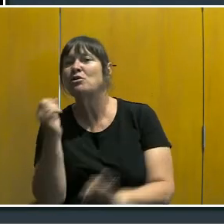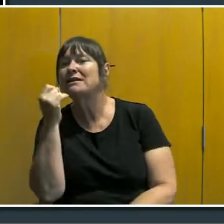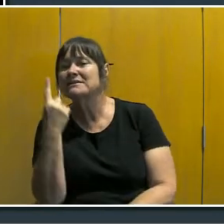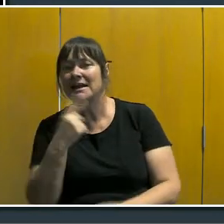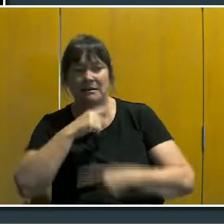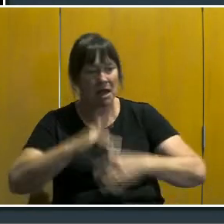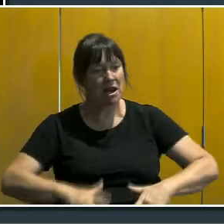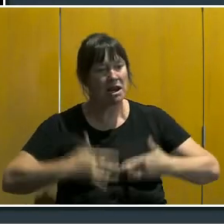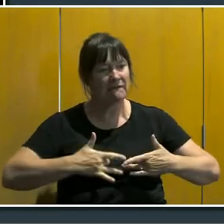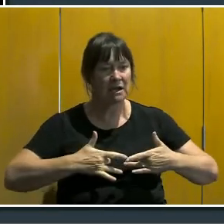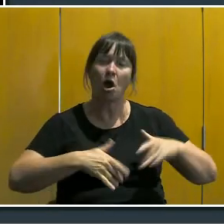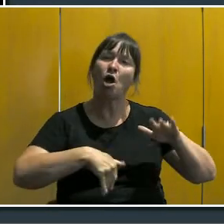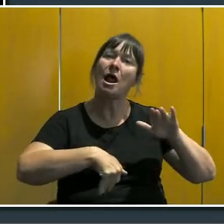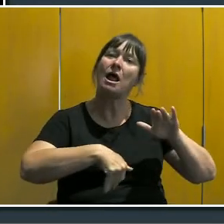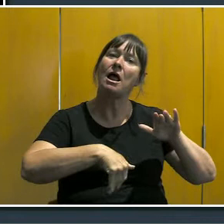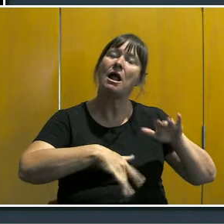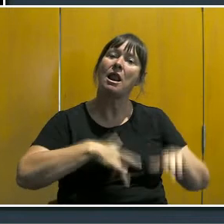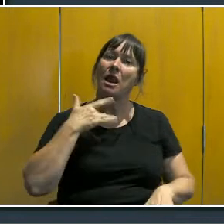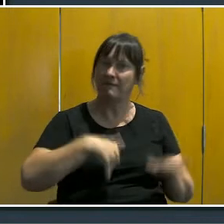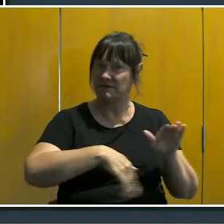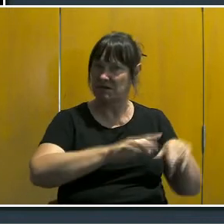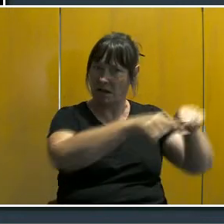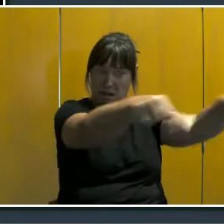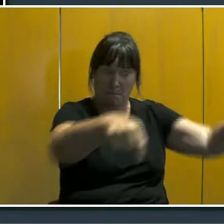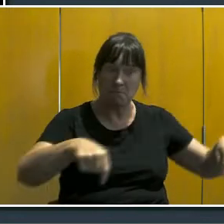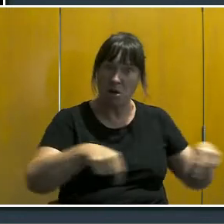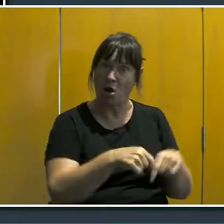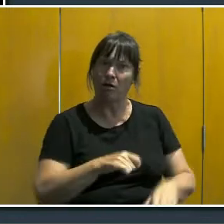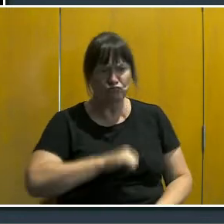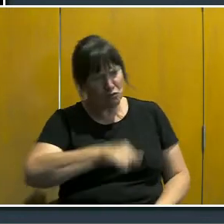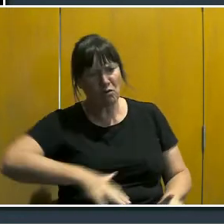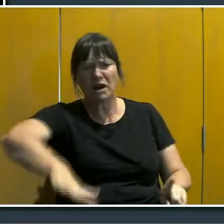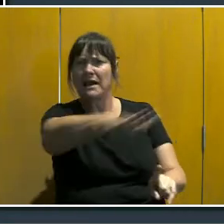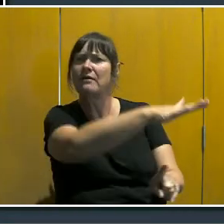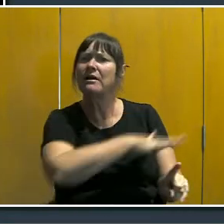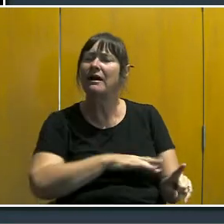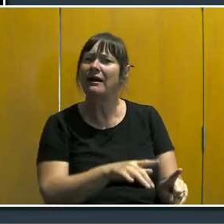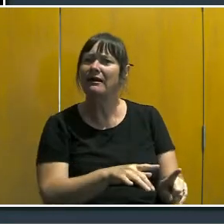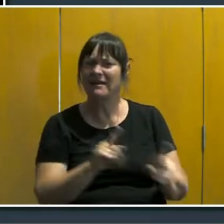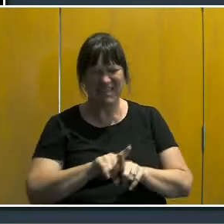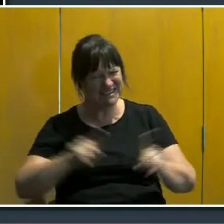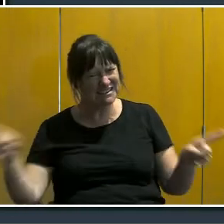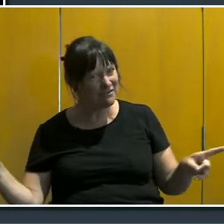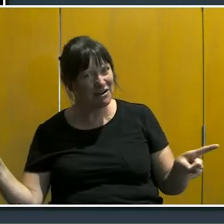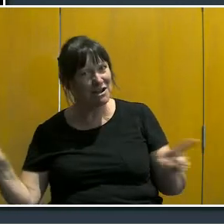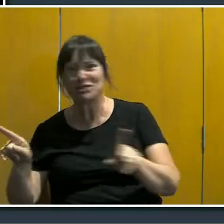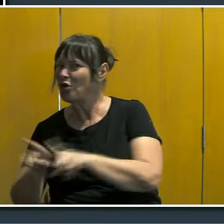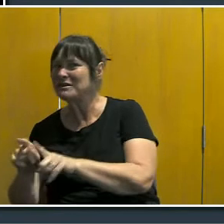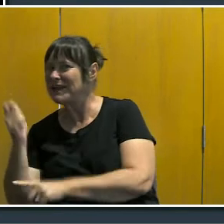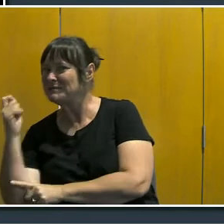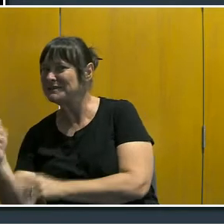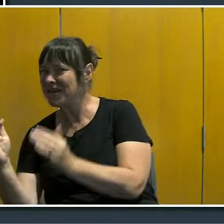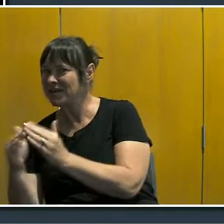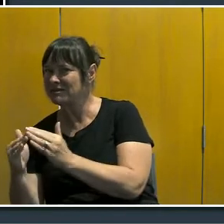living on a lifestyle block actually means, and several people have covered this, and that we have a point of difference. Although we do not pay